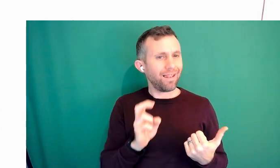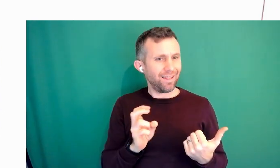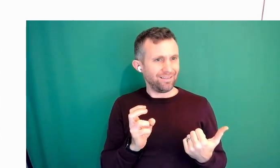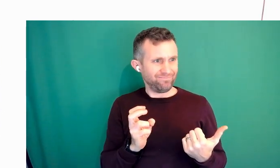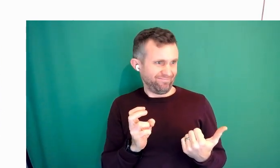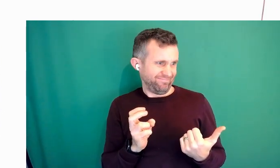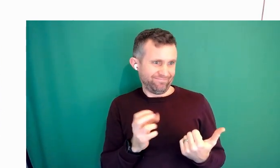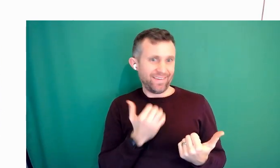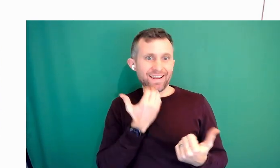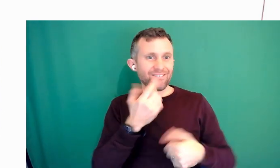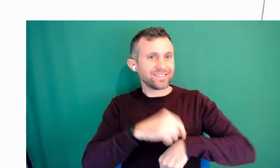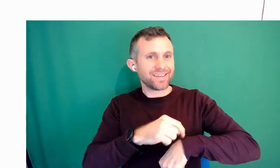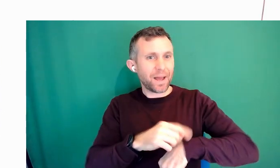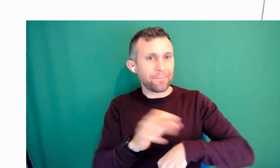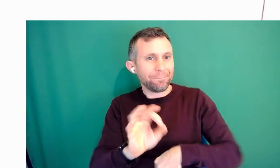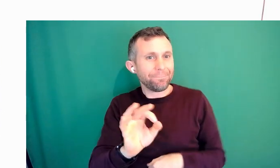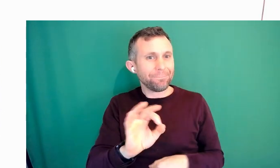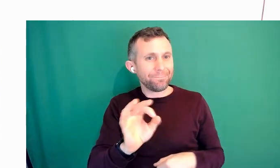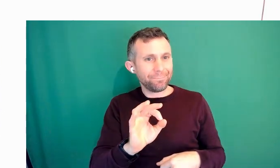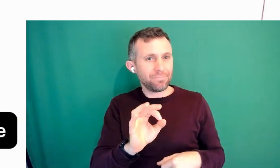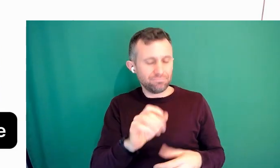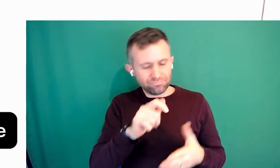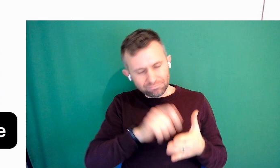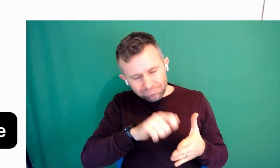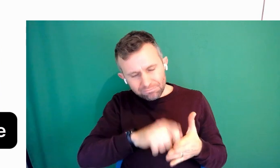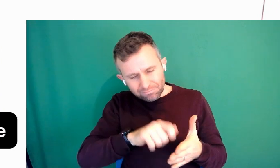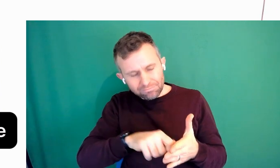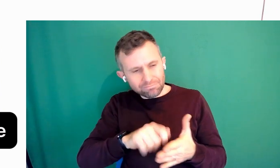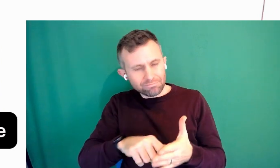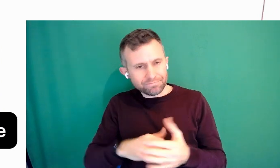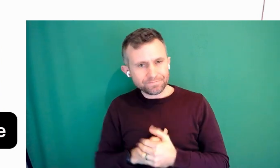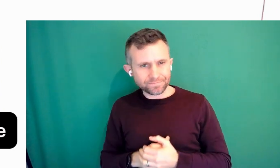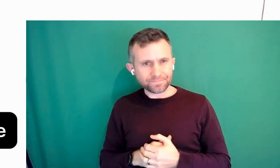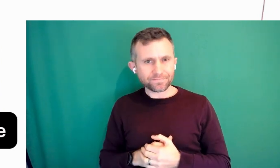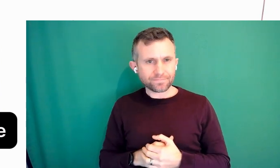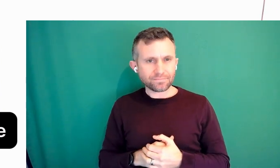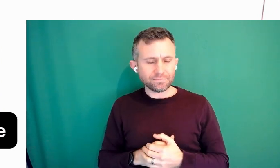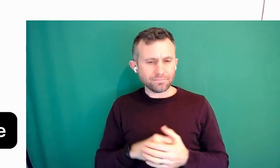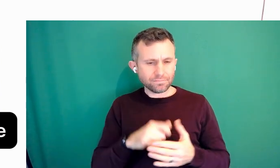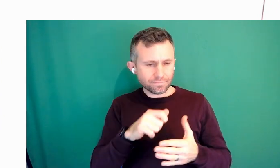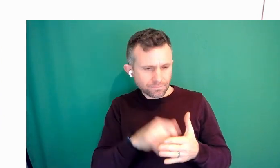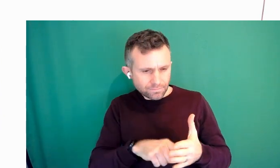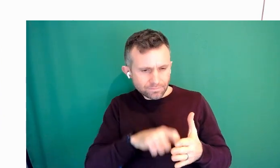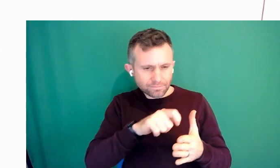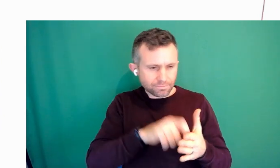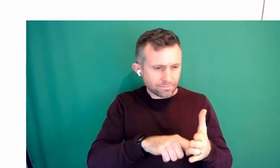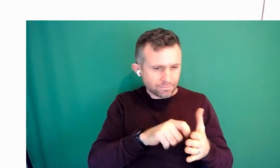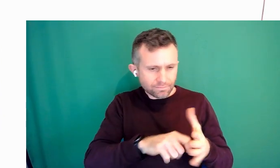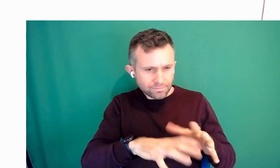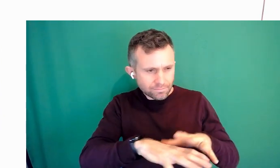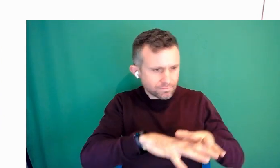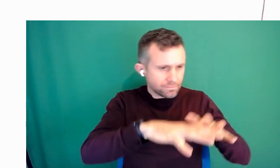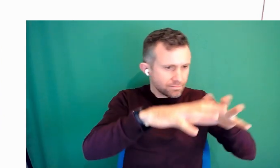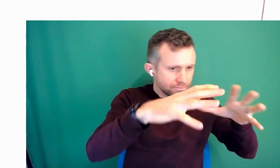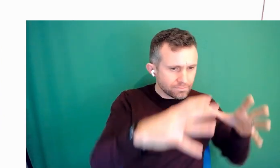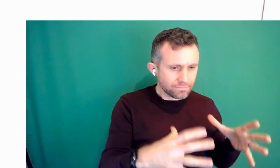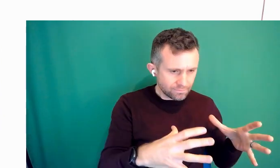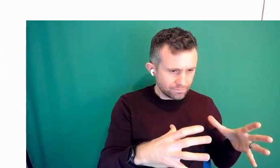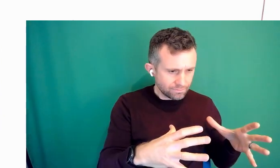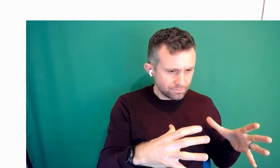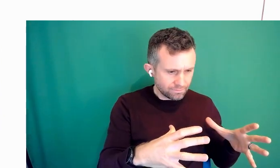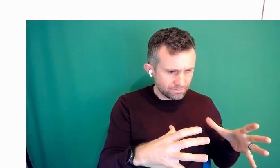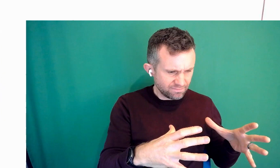stables. Soane didn't need stables, so he removed them and created an office space to work from and to hold his